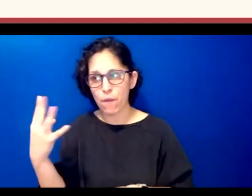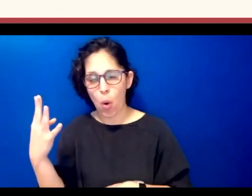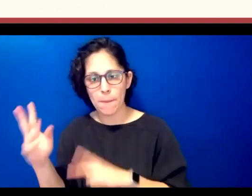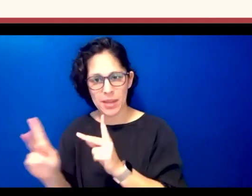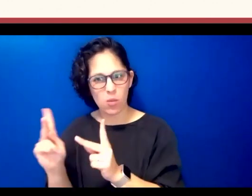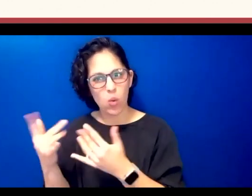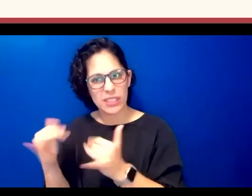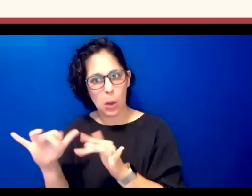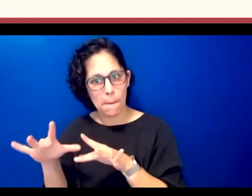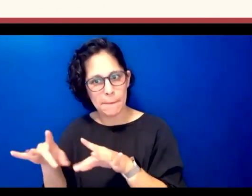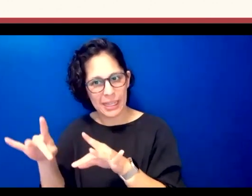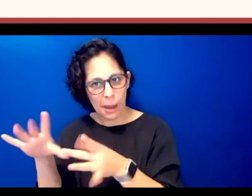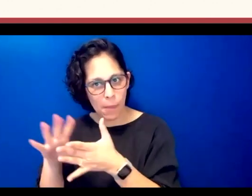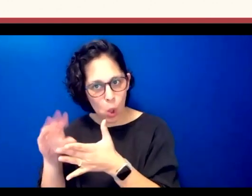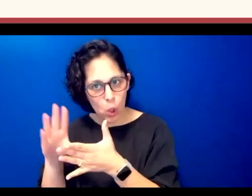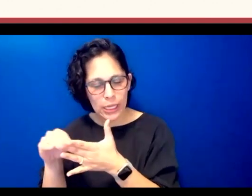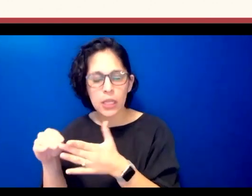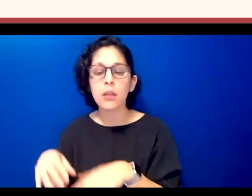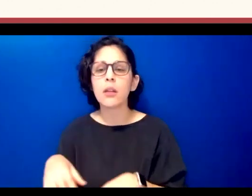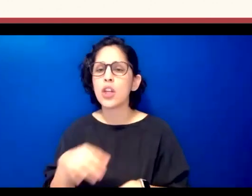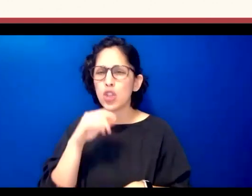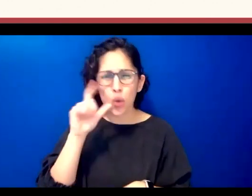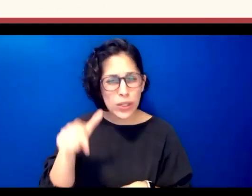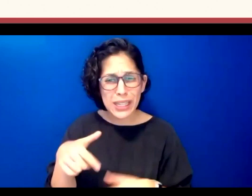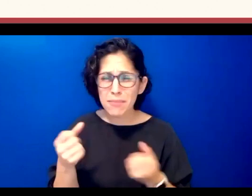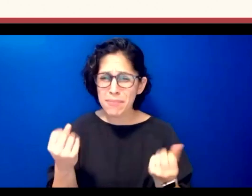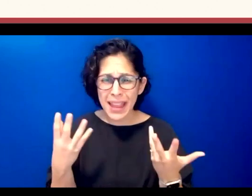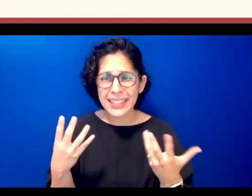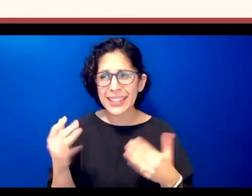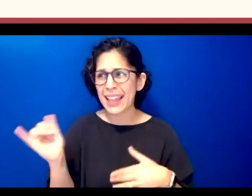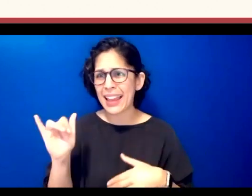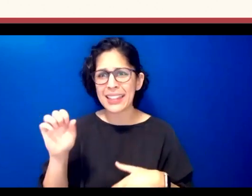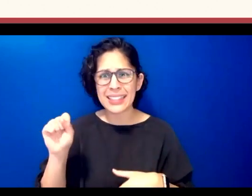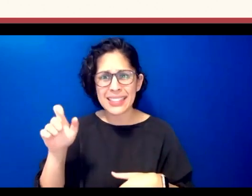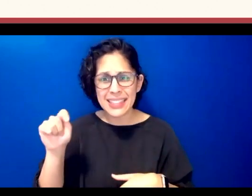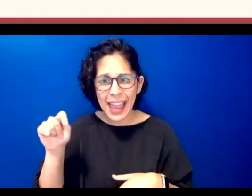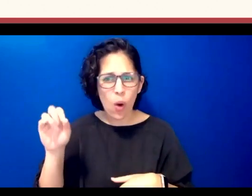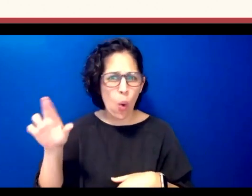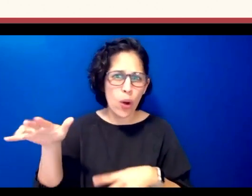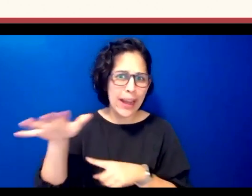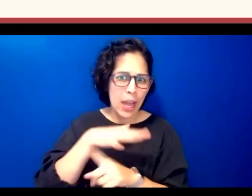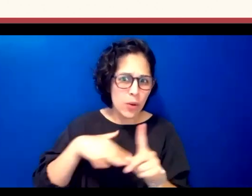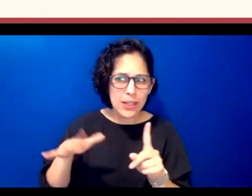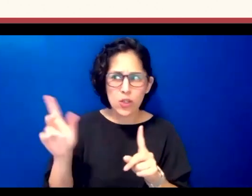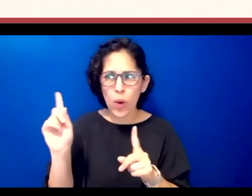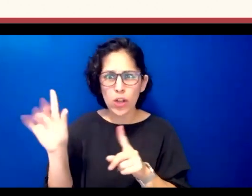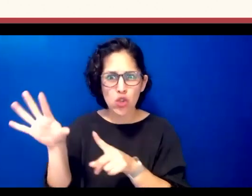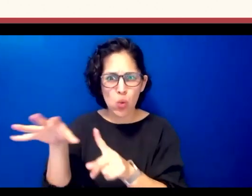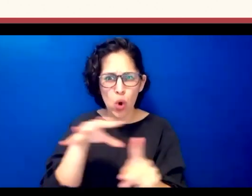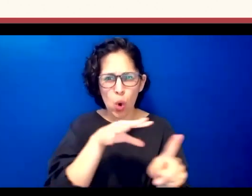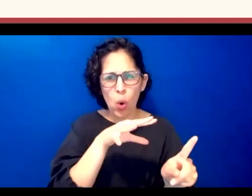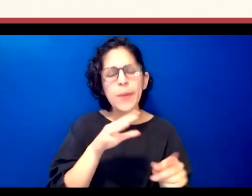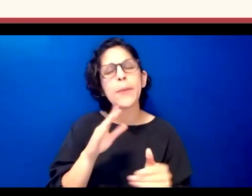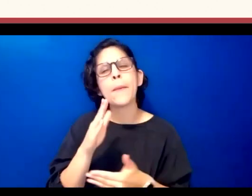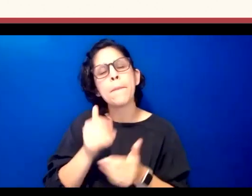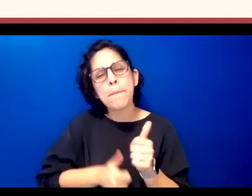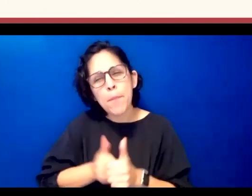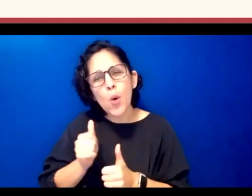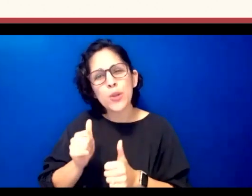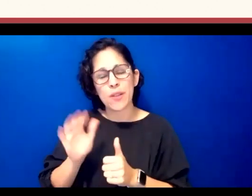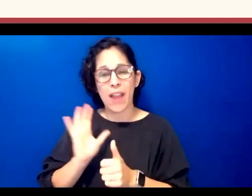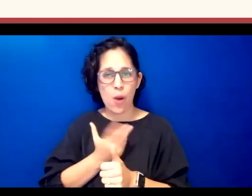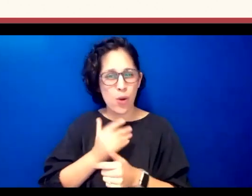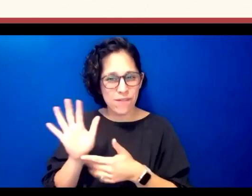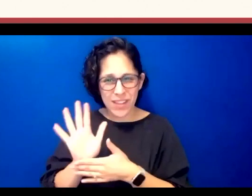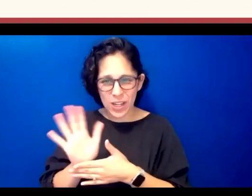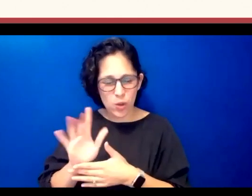need a whole lot of sets to visit. Most of our videos center on being in the home, and